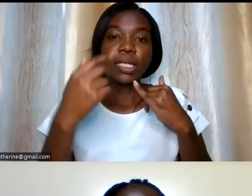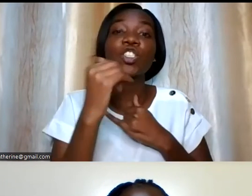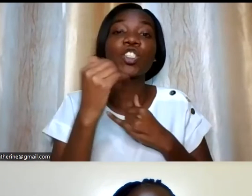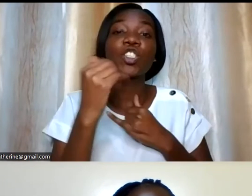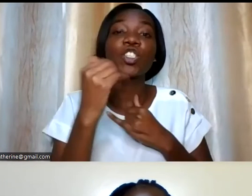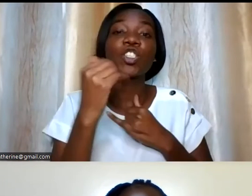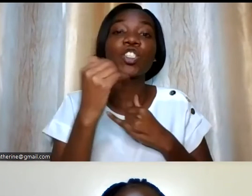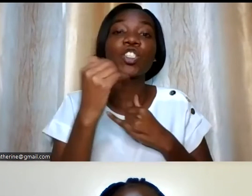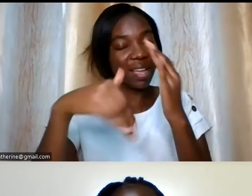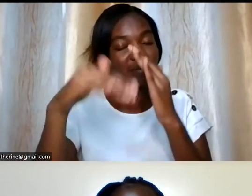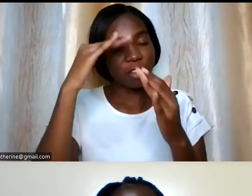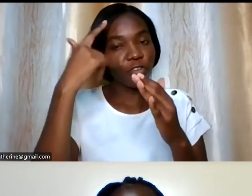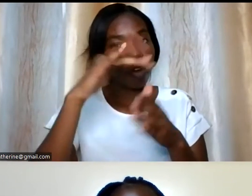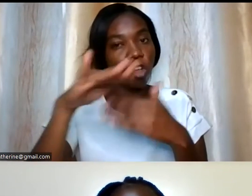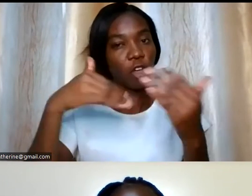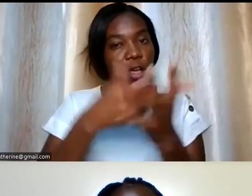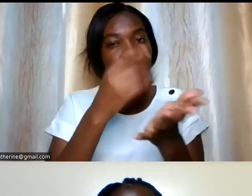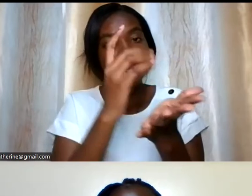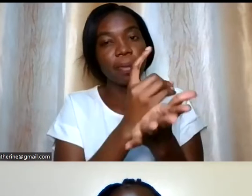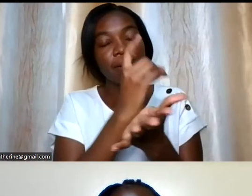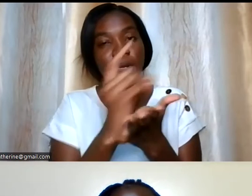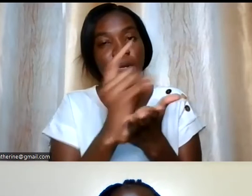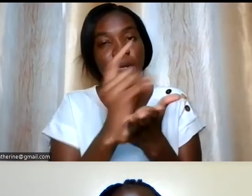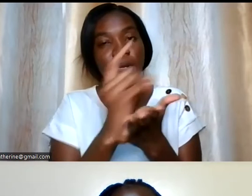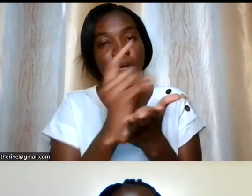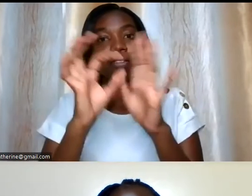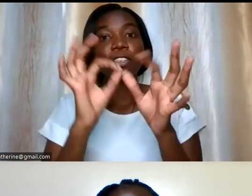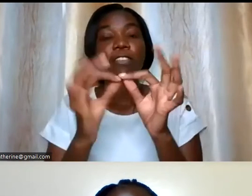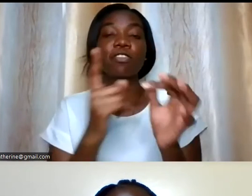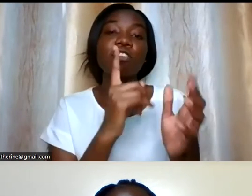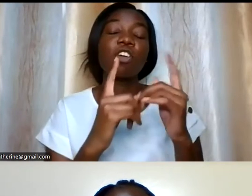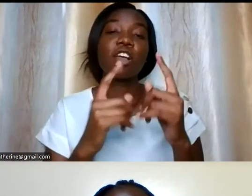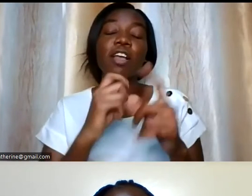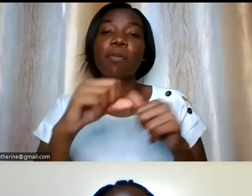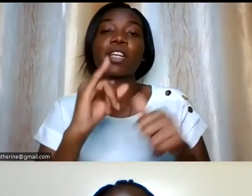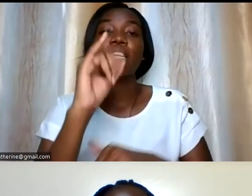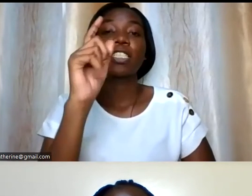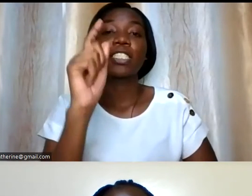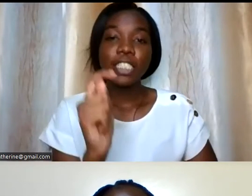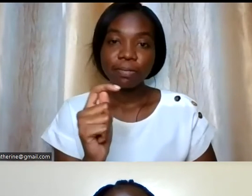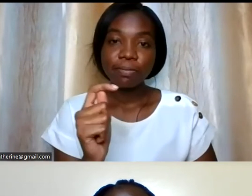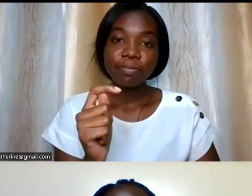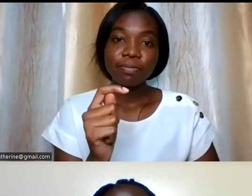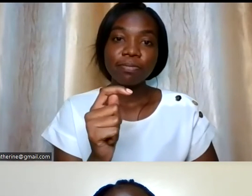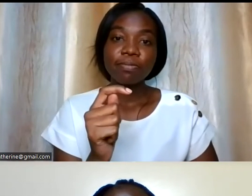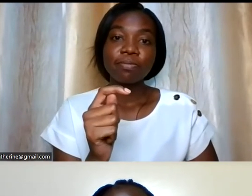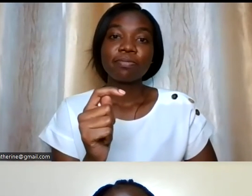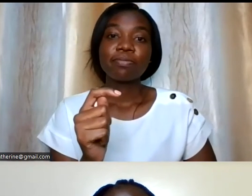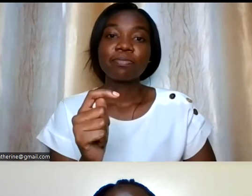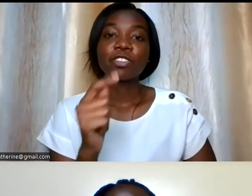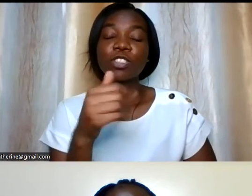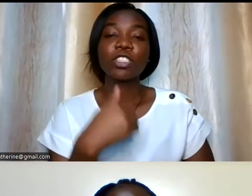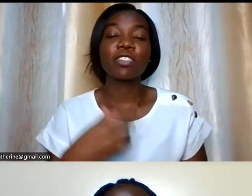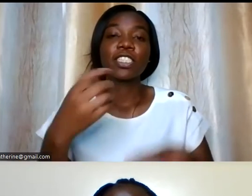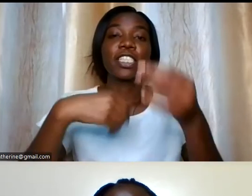in all of these departments. For instance, if you're talking about IT, you have sales and